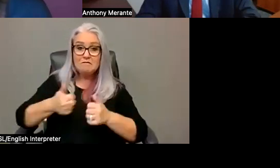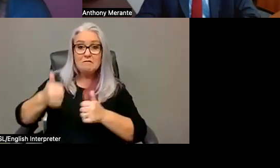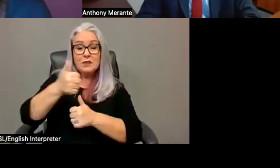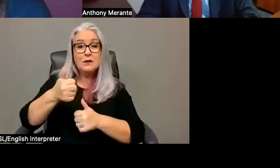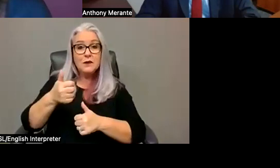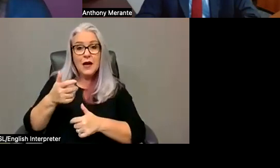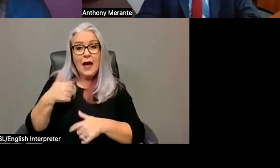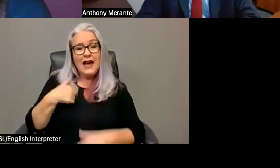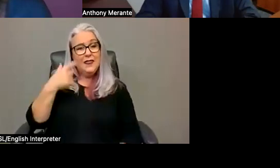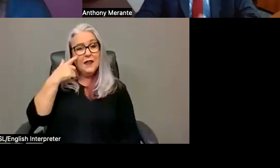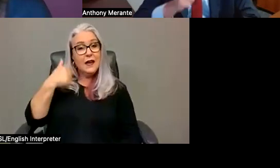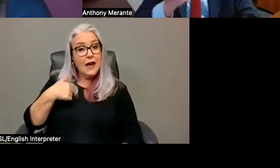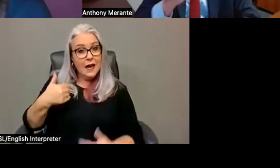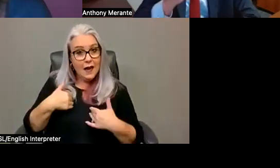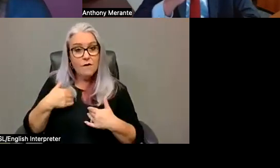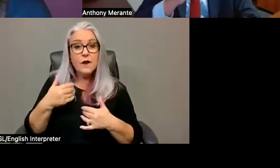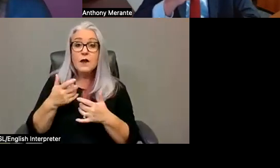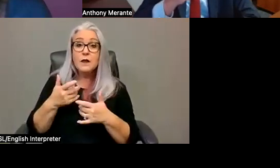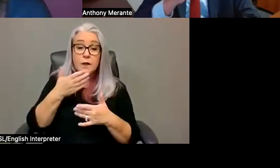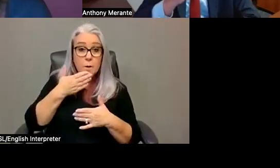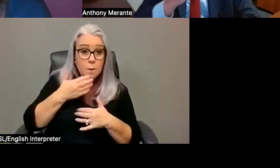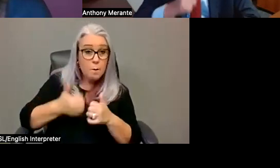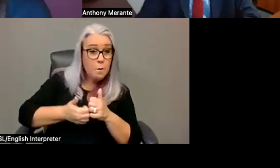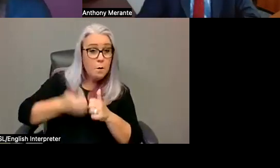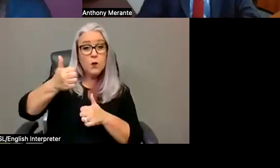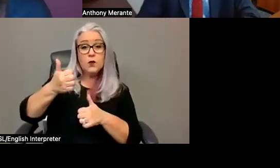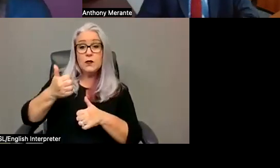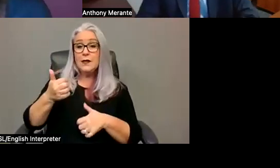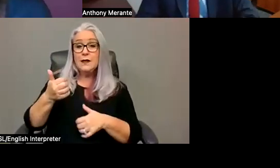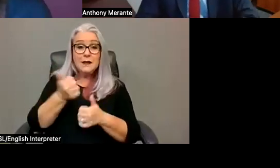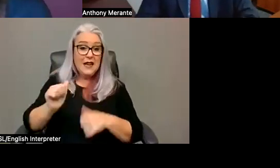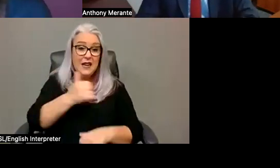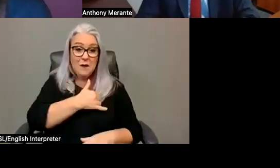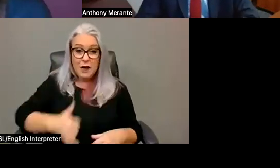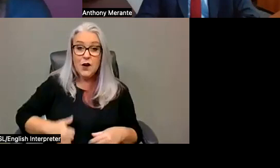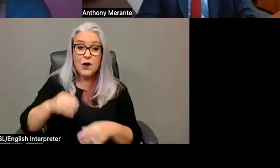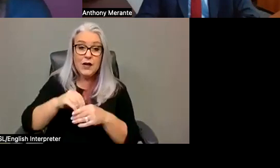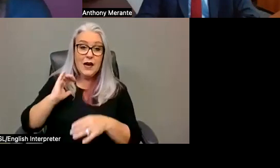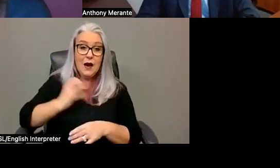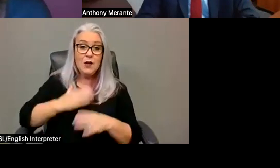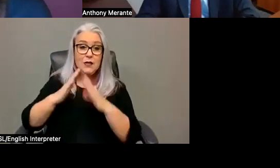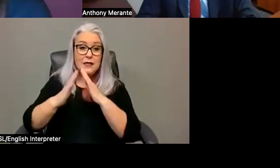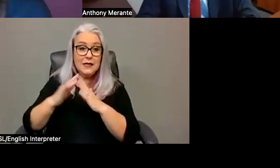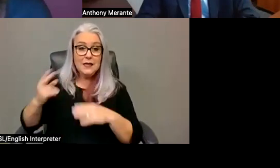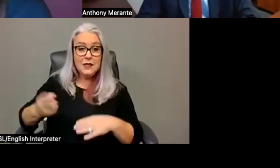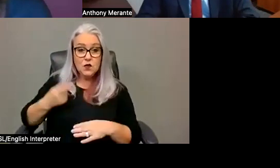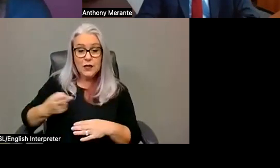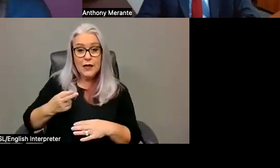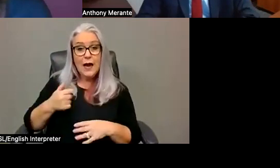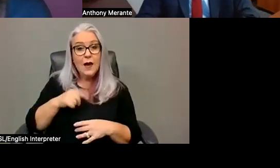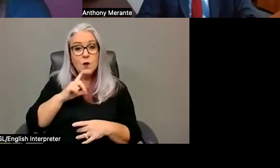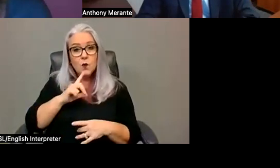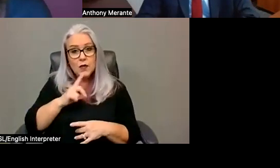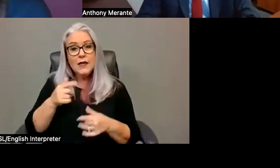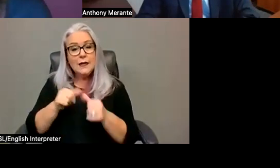I probably have the most diverse administration that any mayor has ever had in our city's history. And I continue to strive for that. I